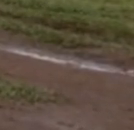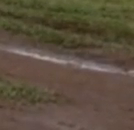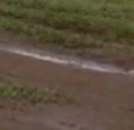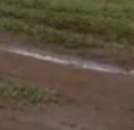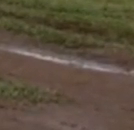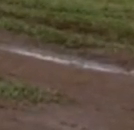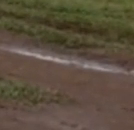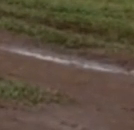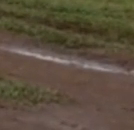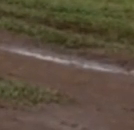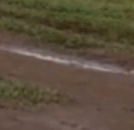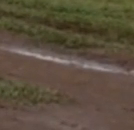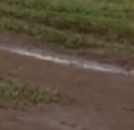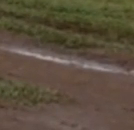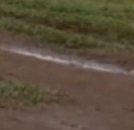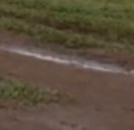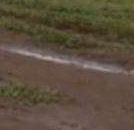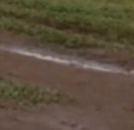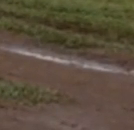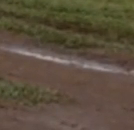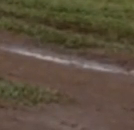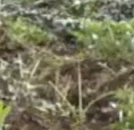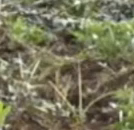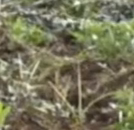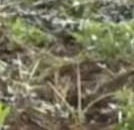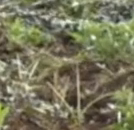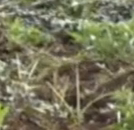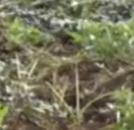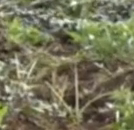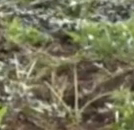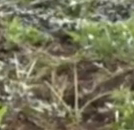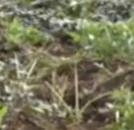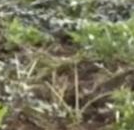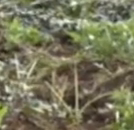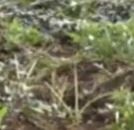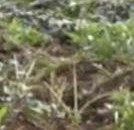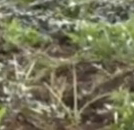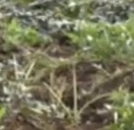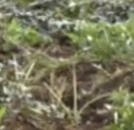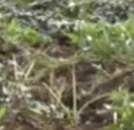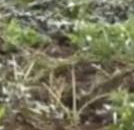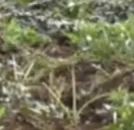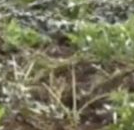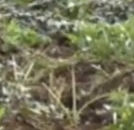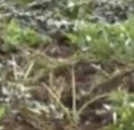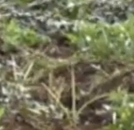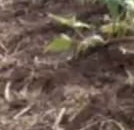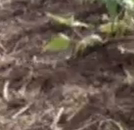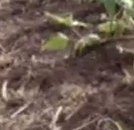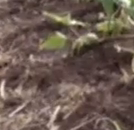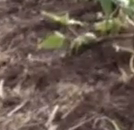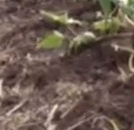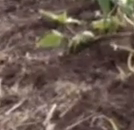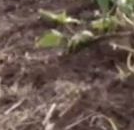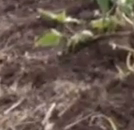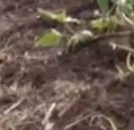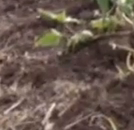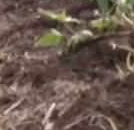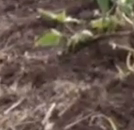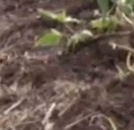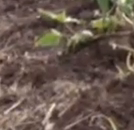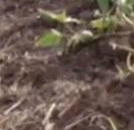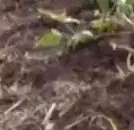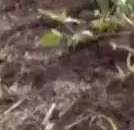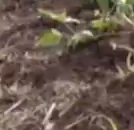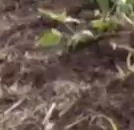After being forced to relocate here 4 months ago, villagers of Nambawatu in Reketi are not letting their circumstances affect